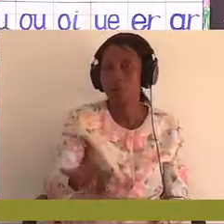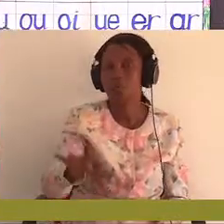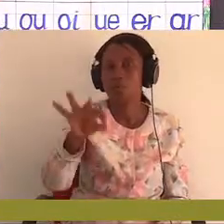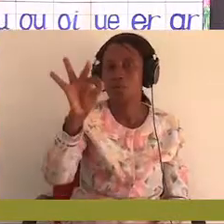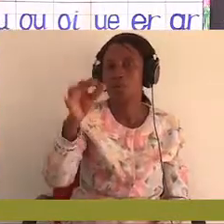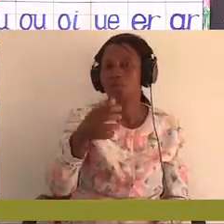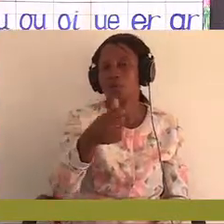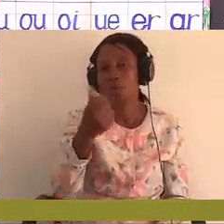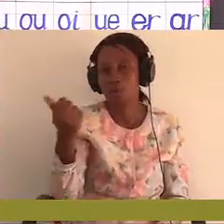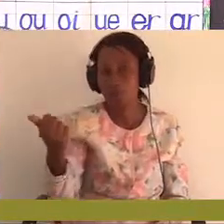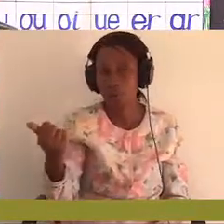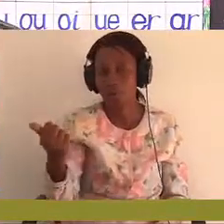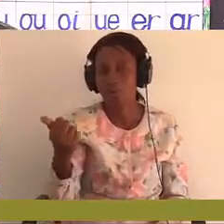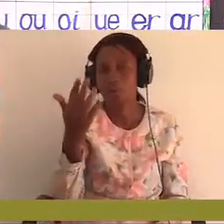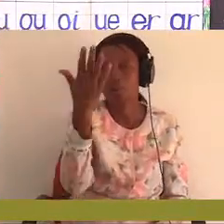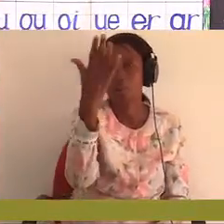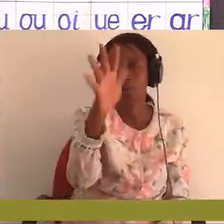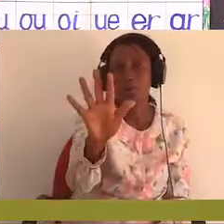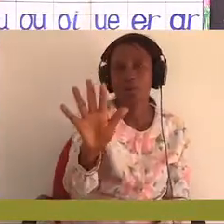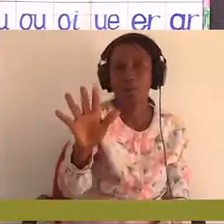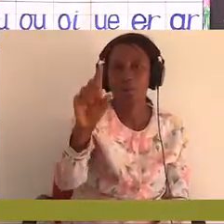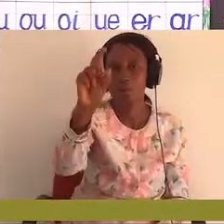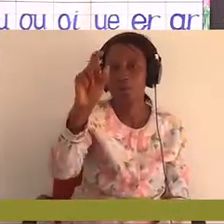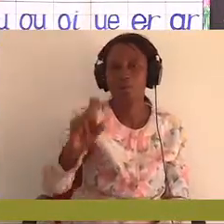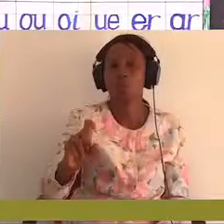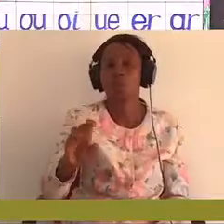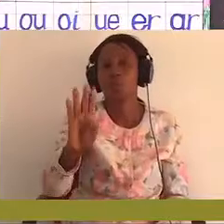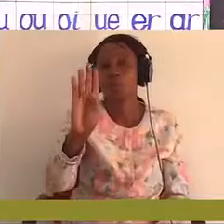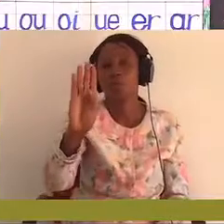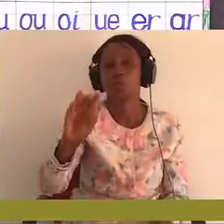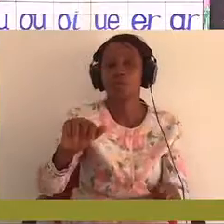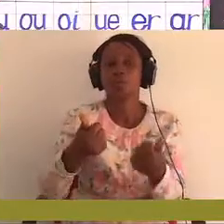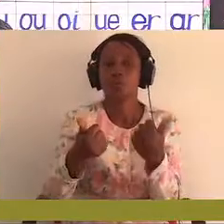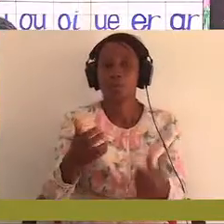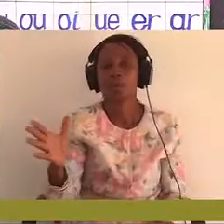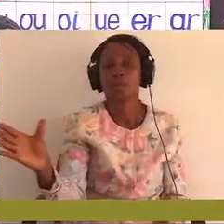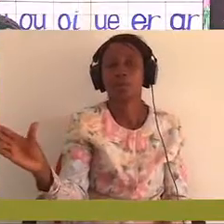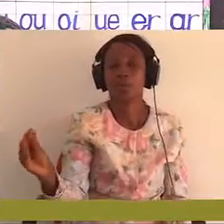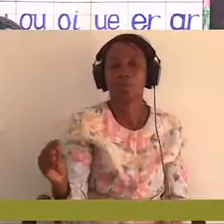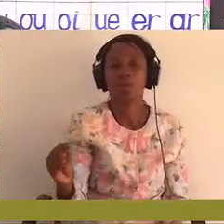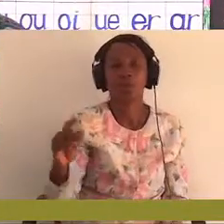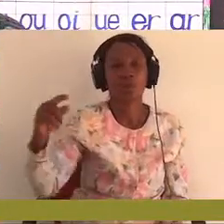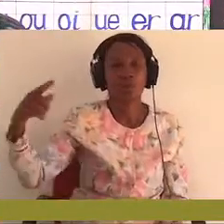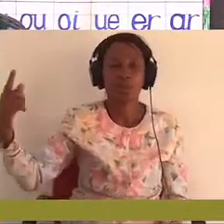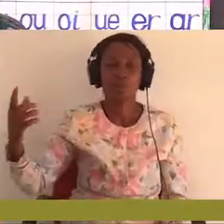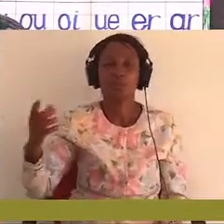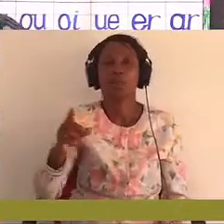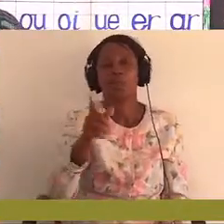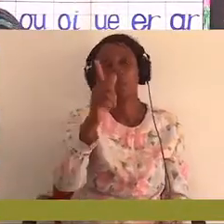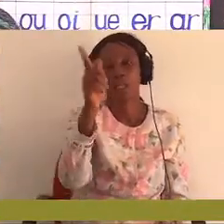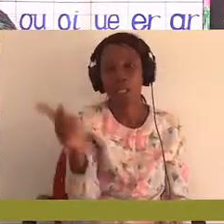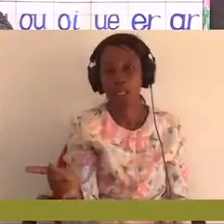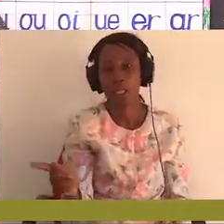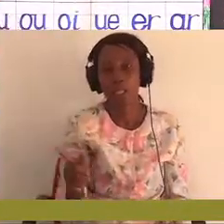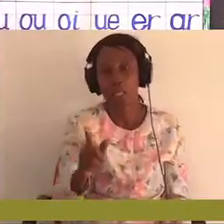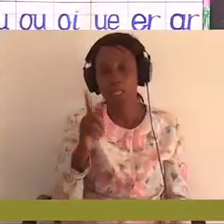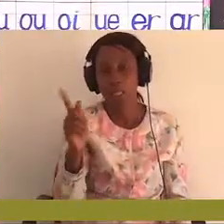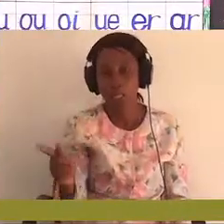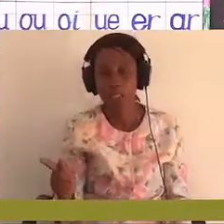words that begins with the sound G and write them down.